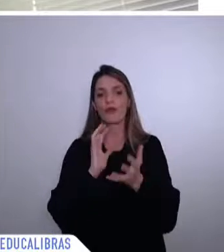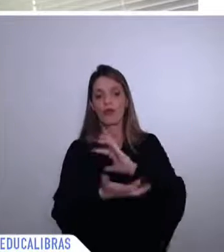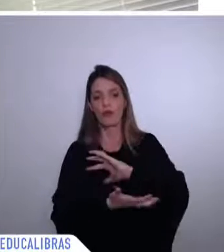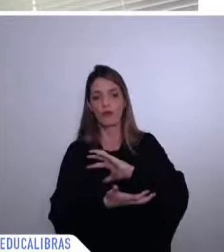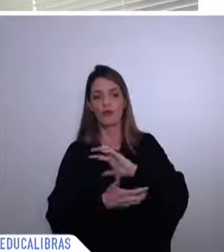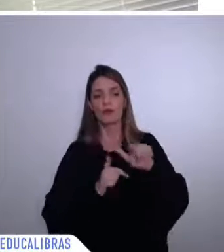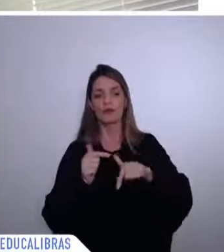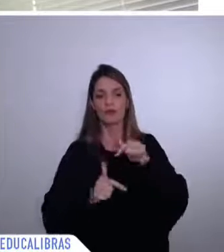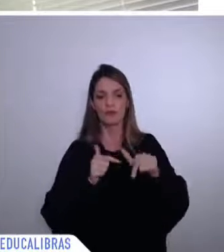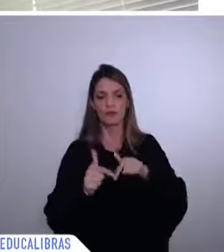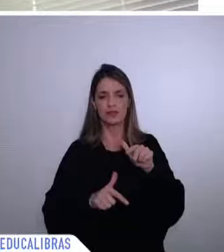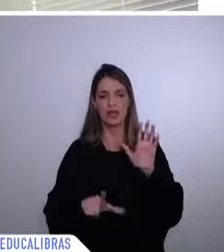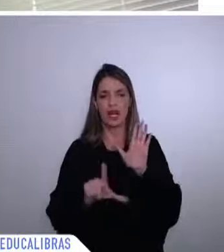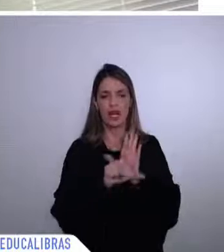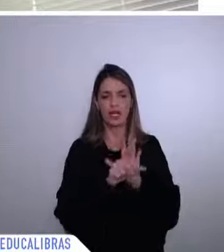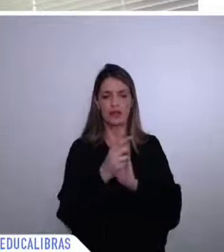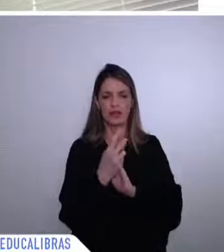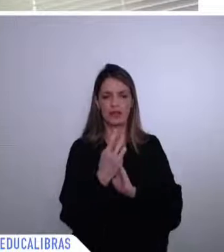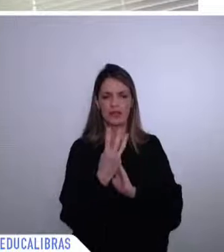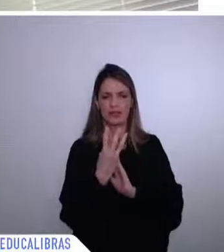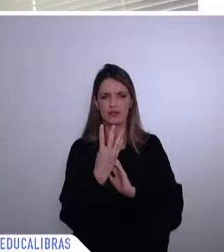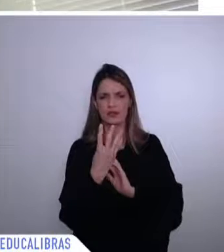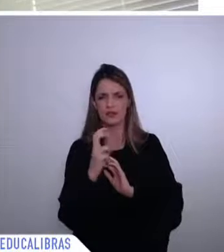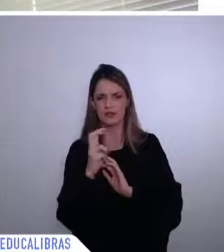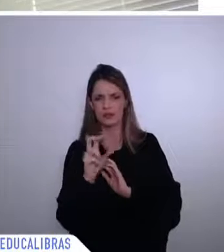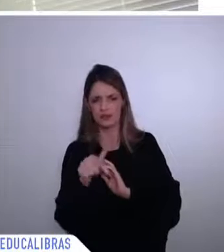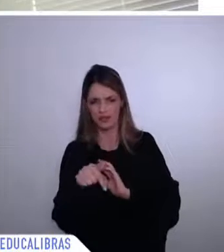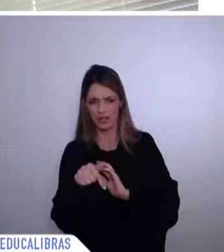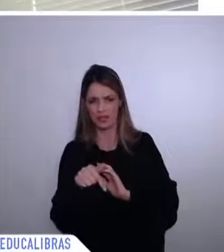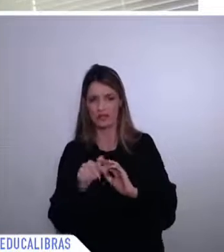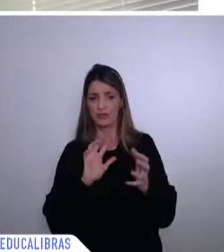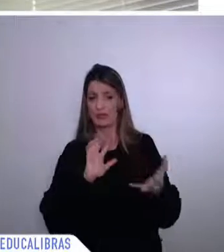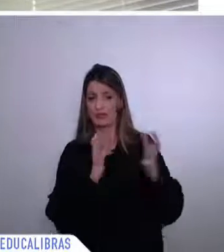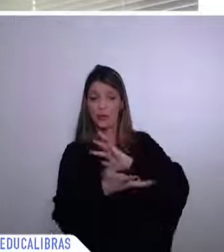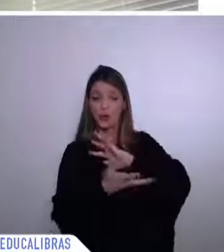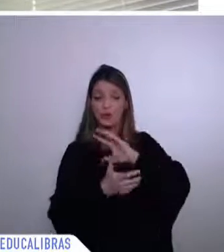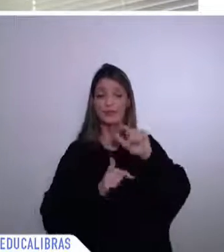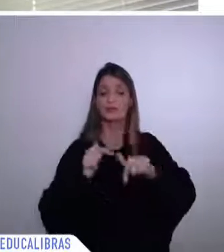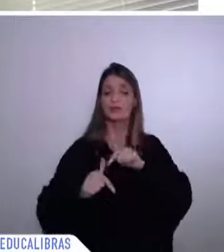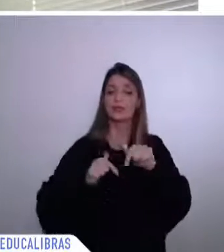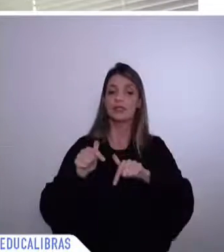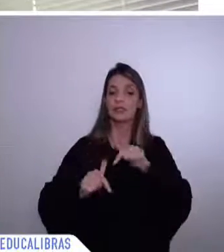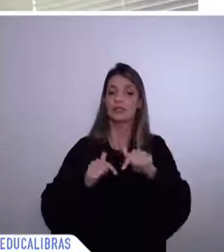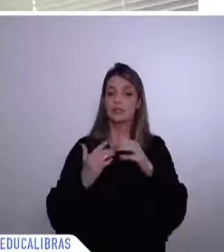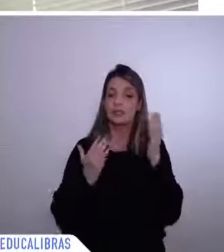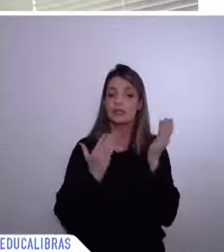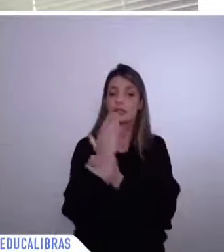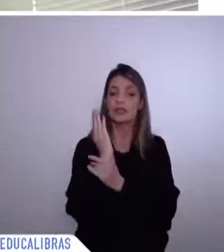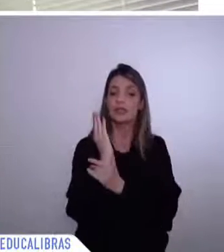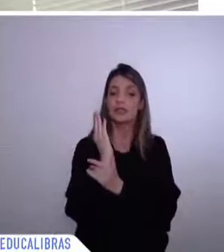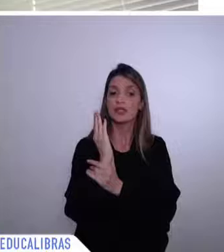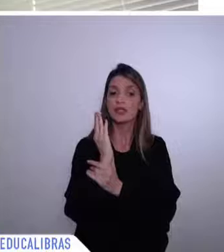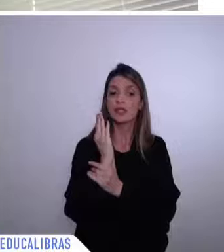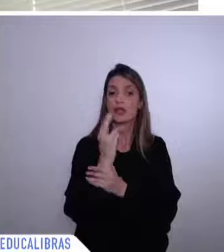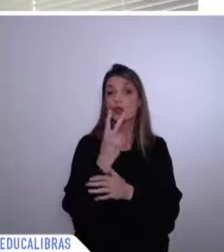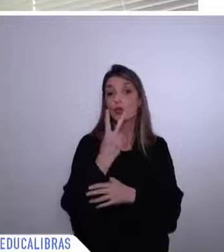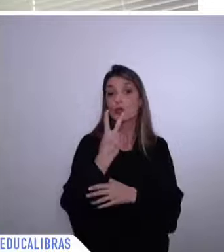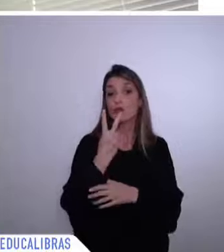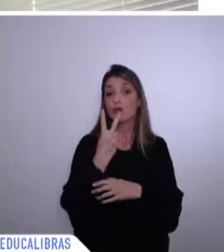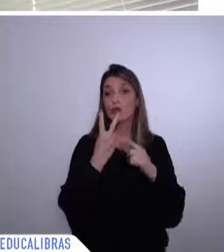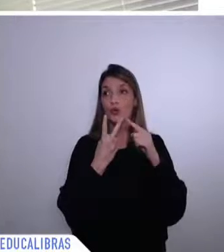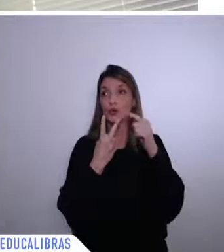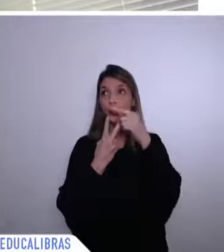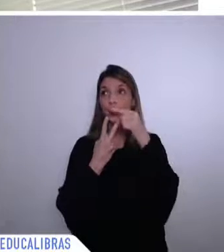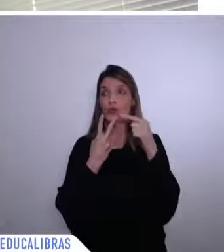with the approval of the labor law reform. This labor law reform has been